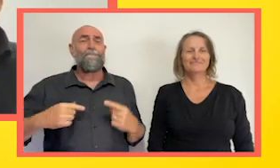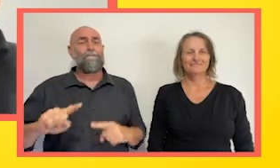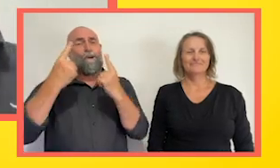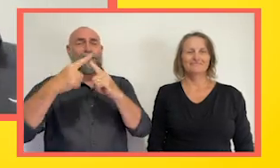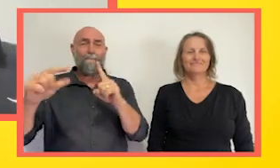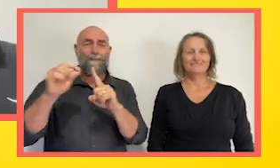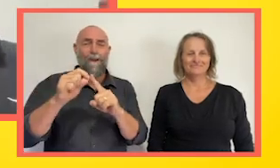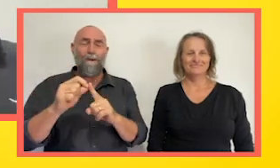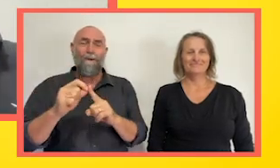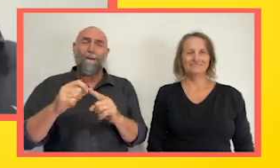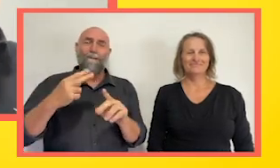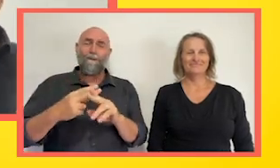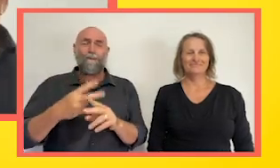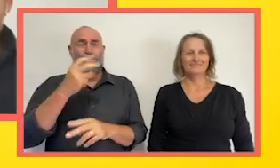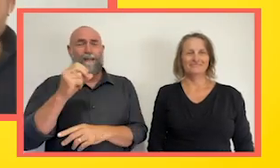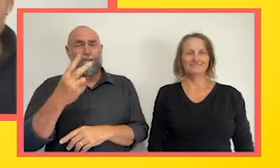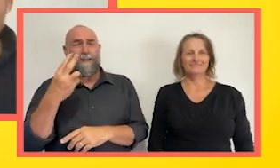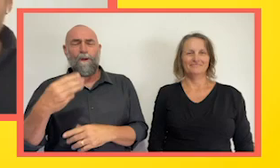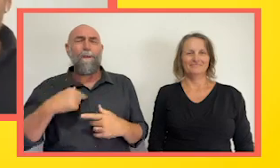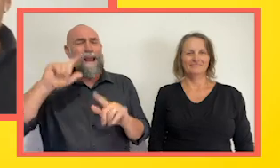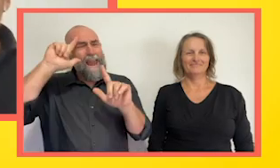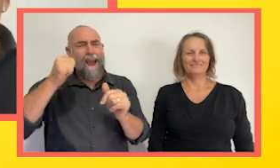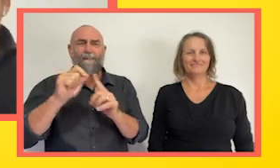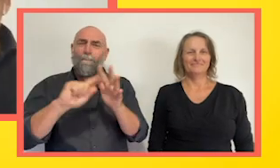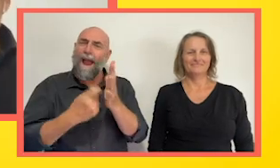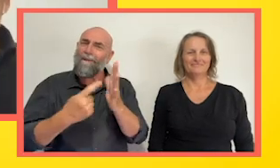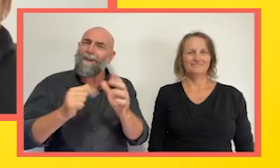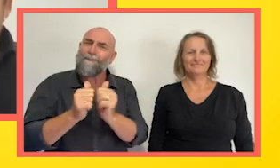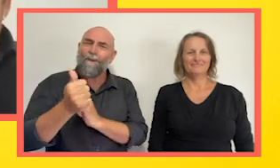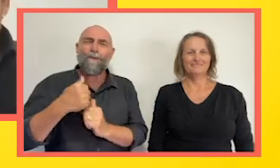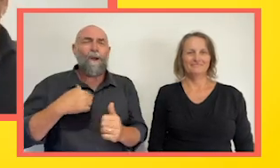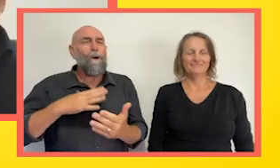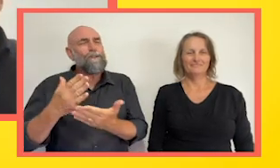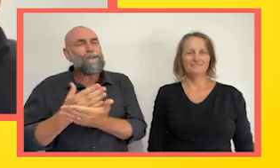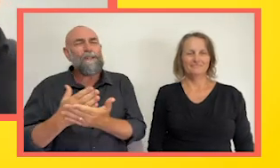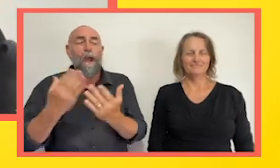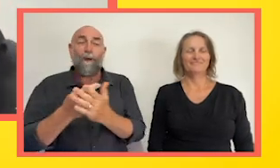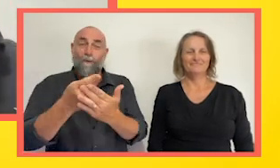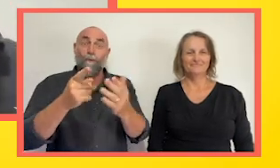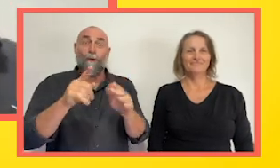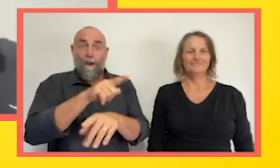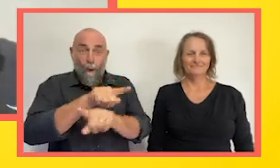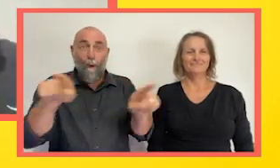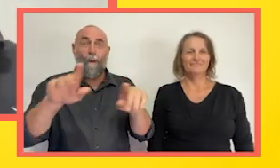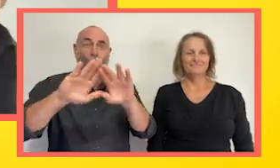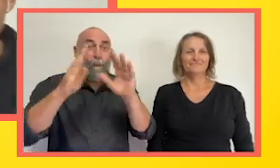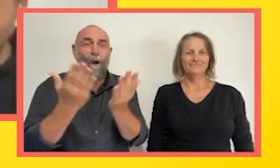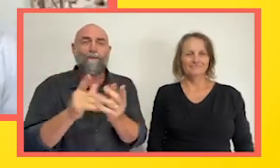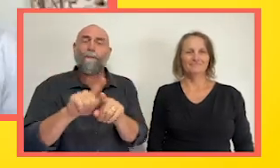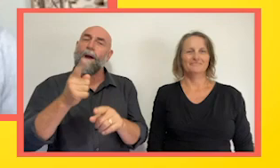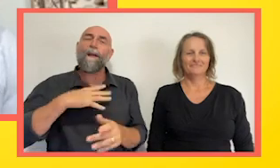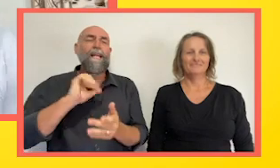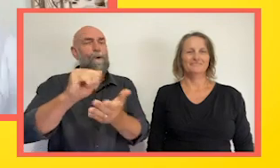season 3. We love parasport, and we want to share how amazing it is with the rest of the world, but we need your help to do